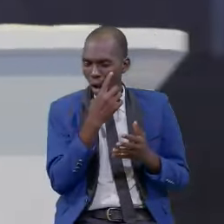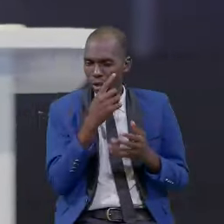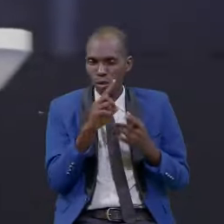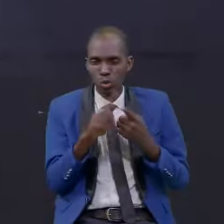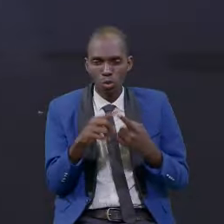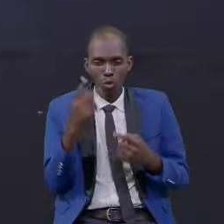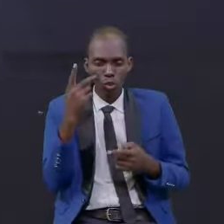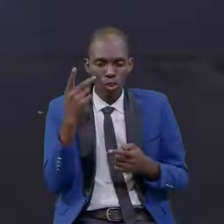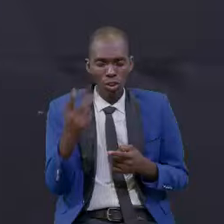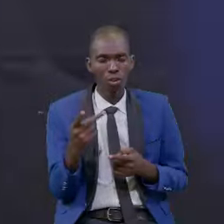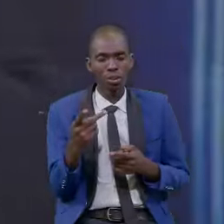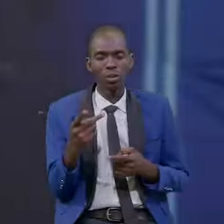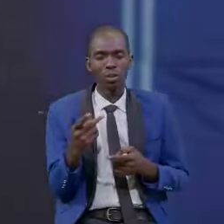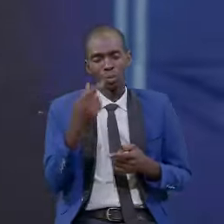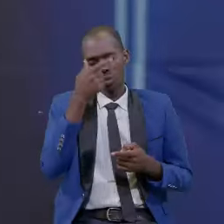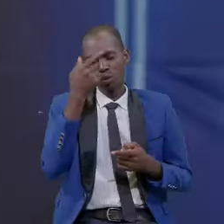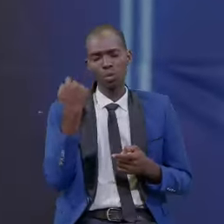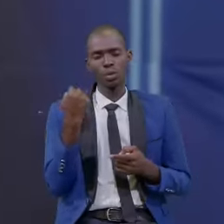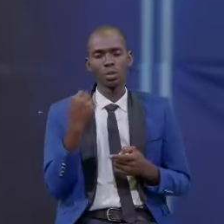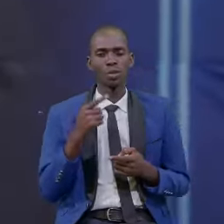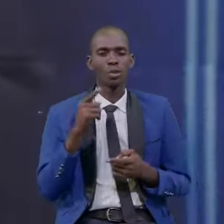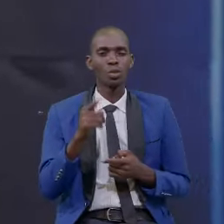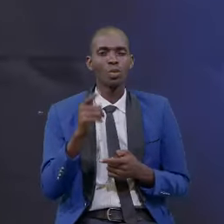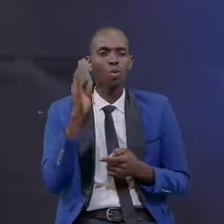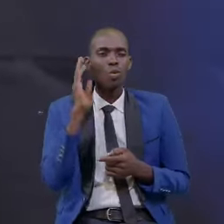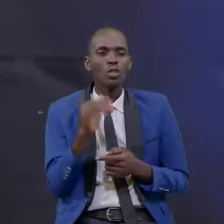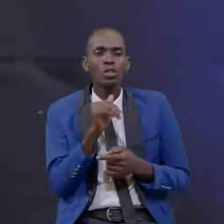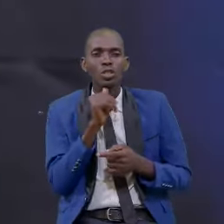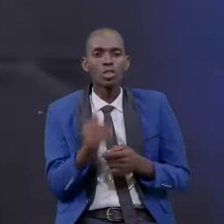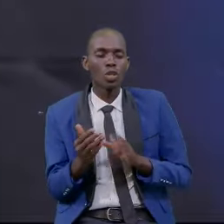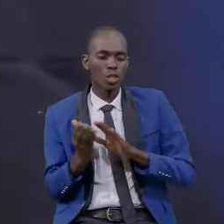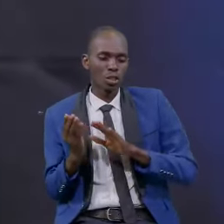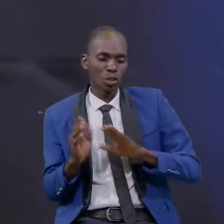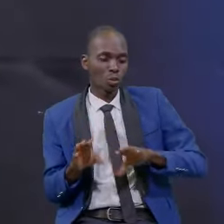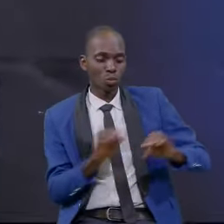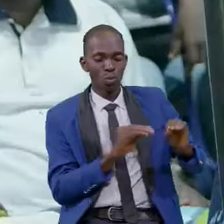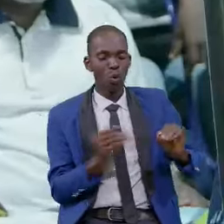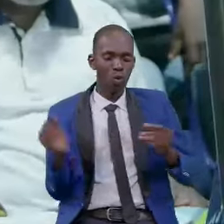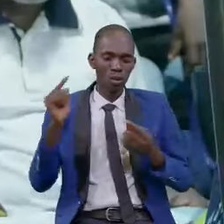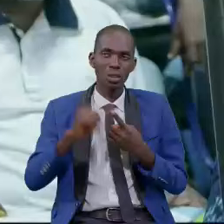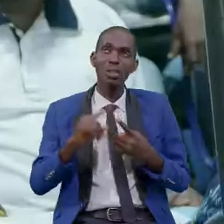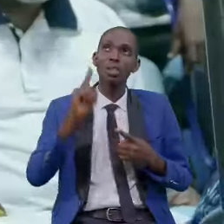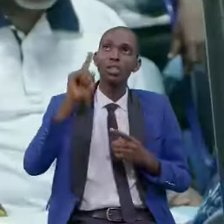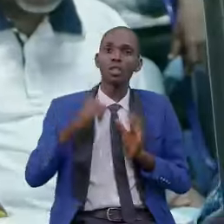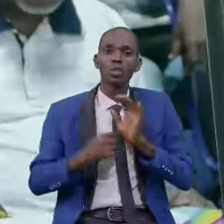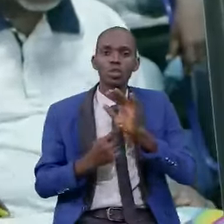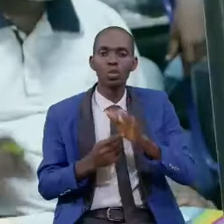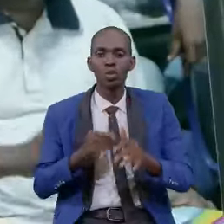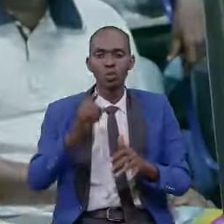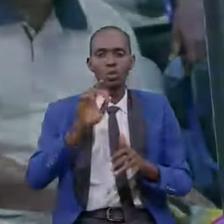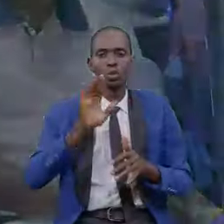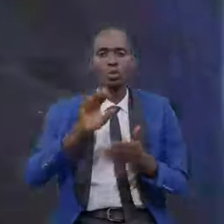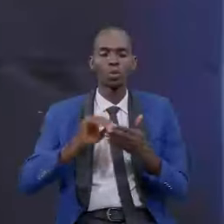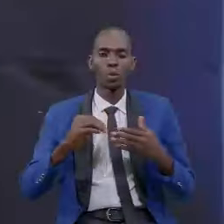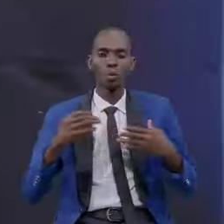not leave until he shows that mercy unto you. He stood still, and